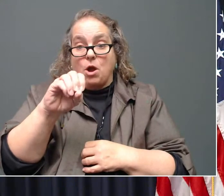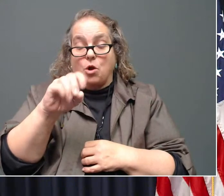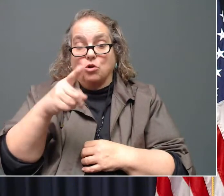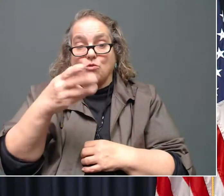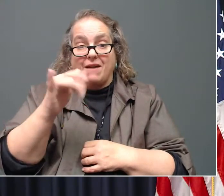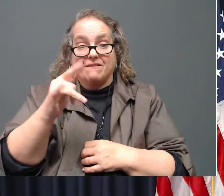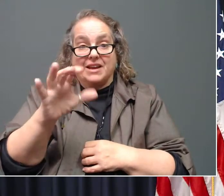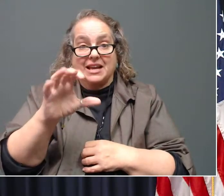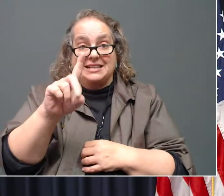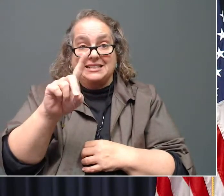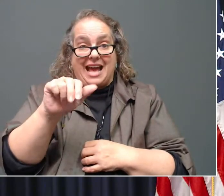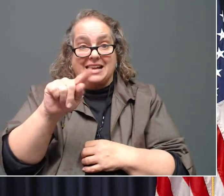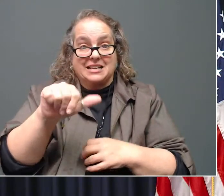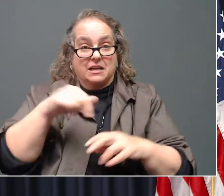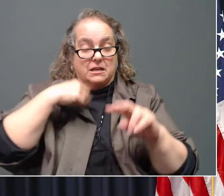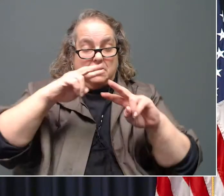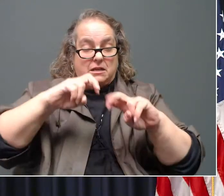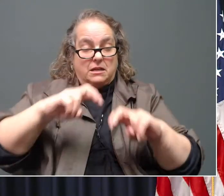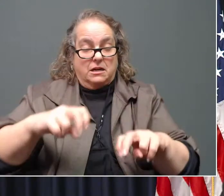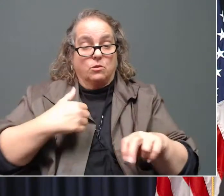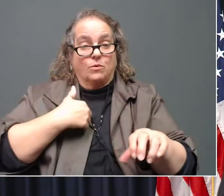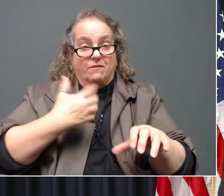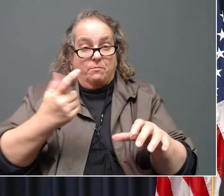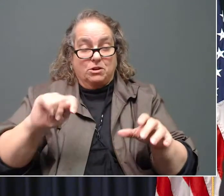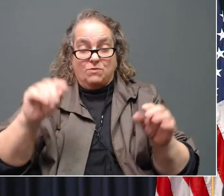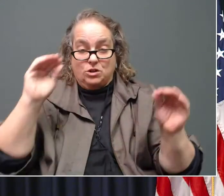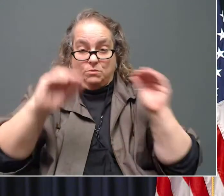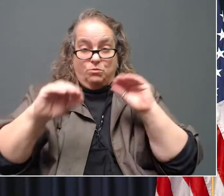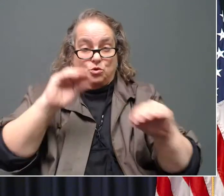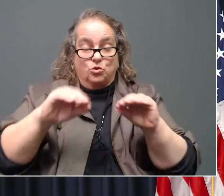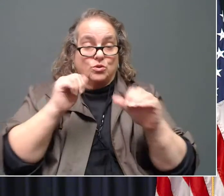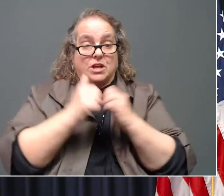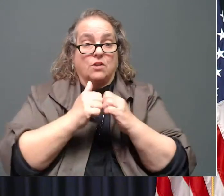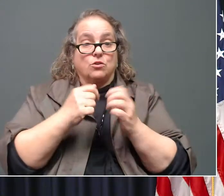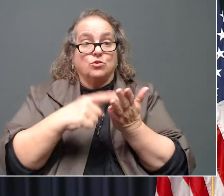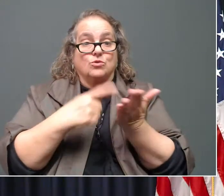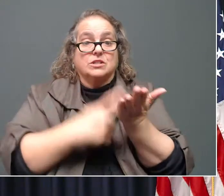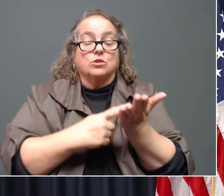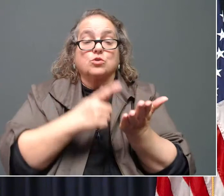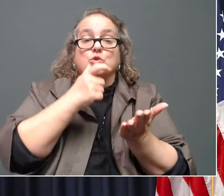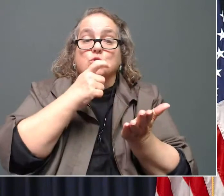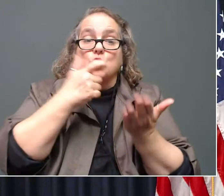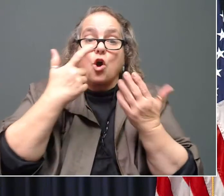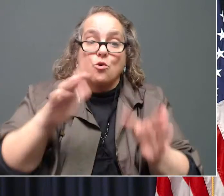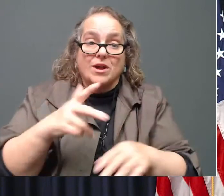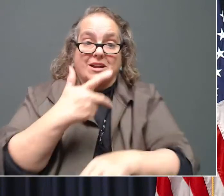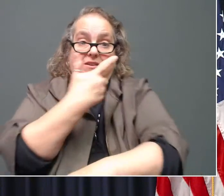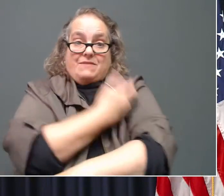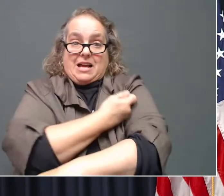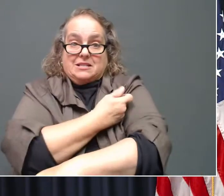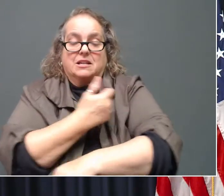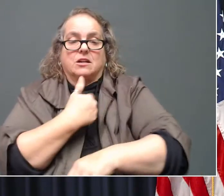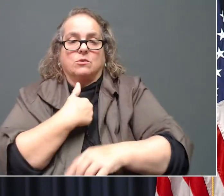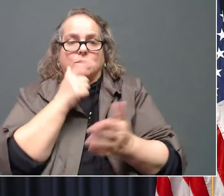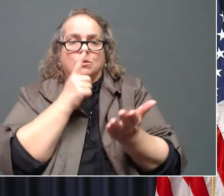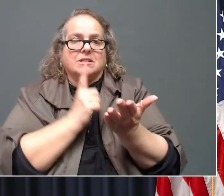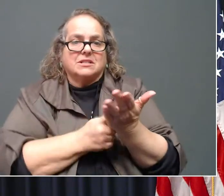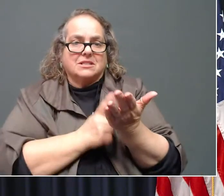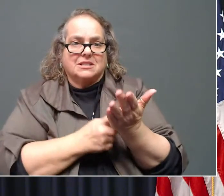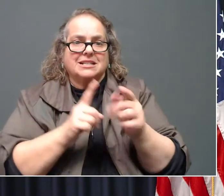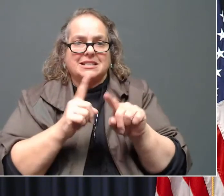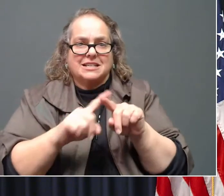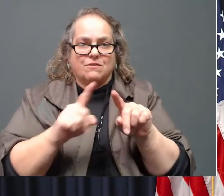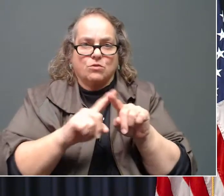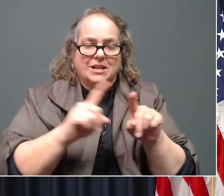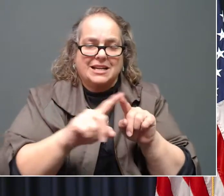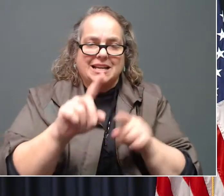to put together to talk about who's been vaccinated, and we'll walk through a number of demographics from that. Then